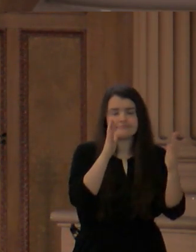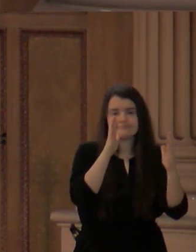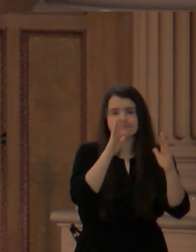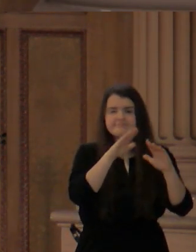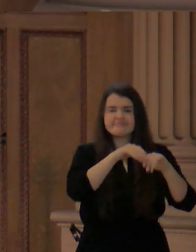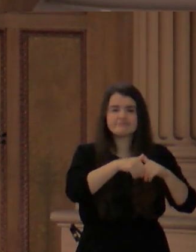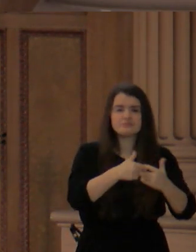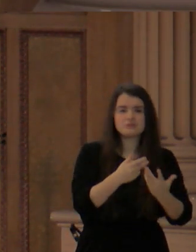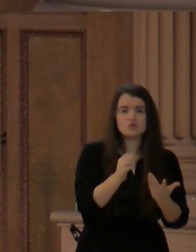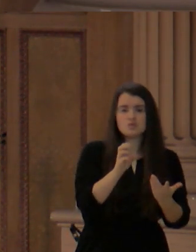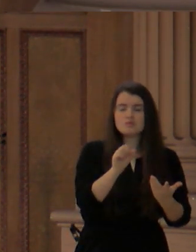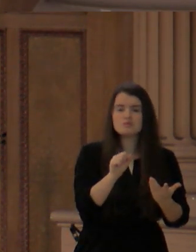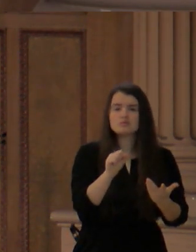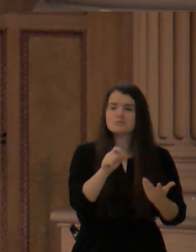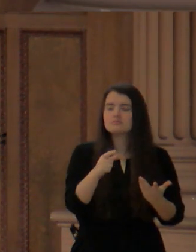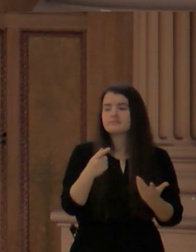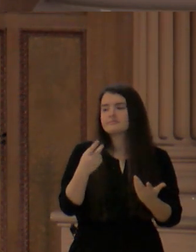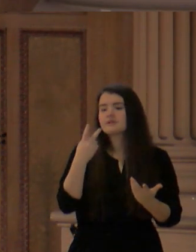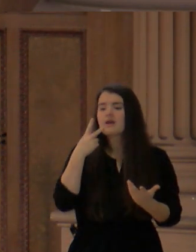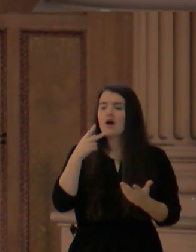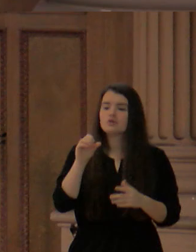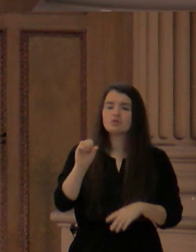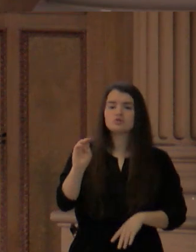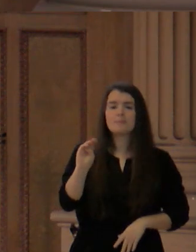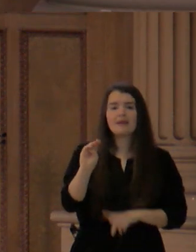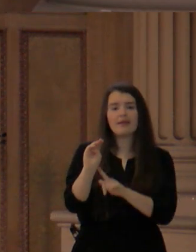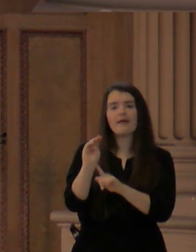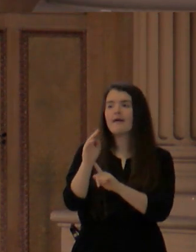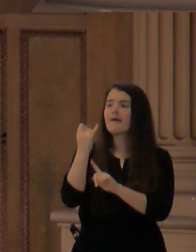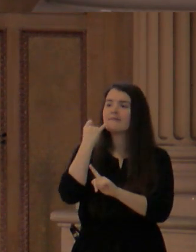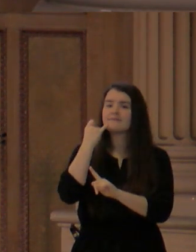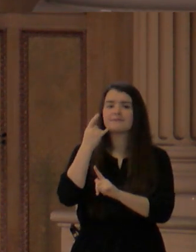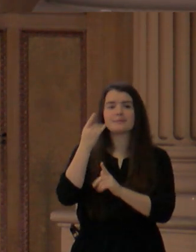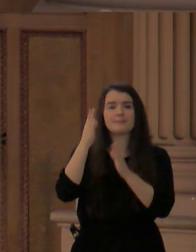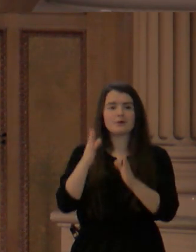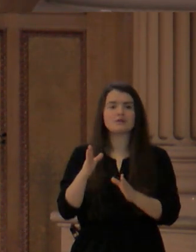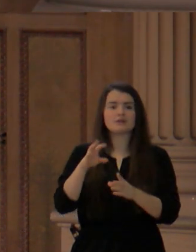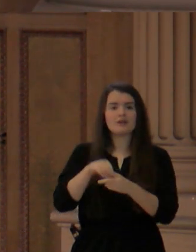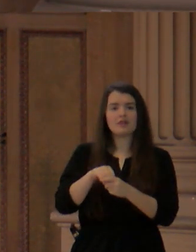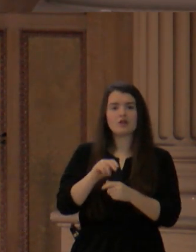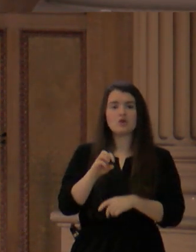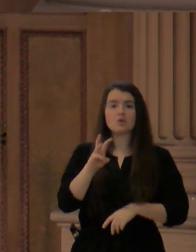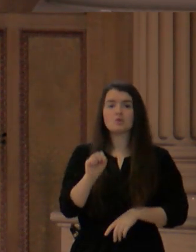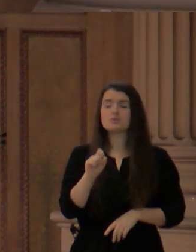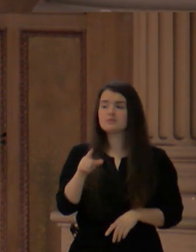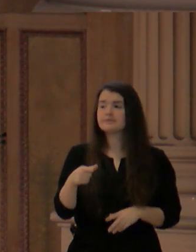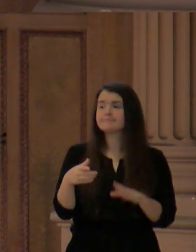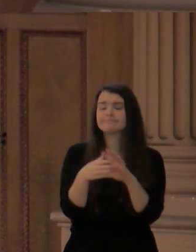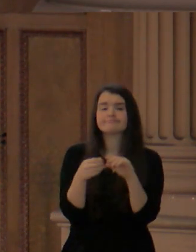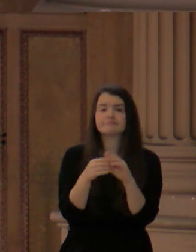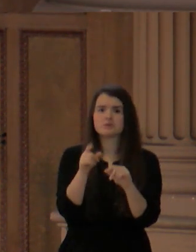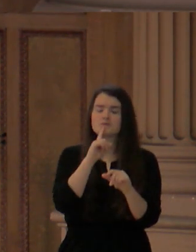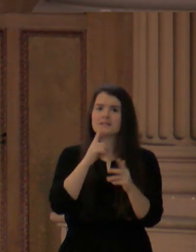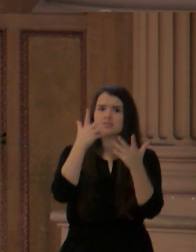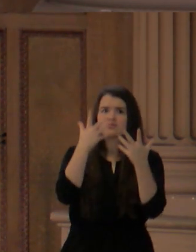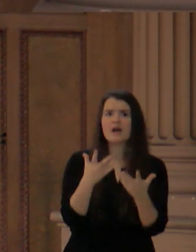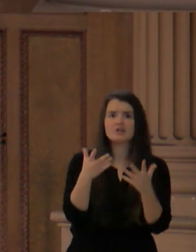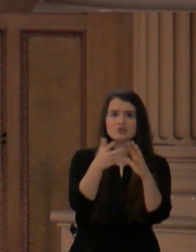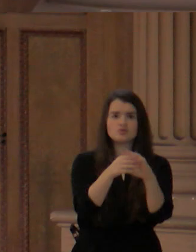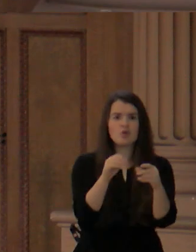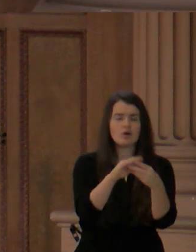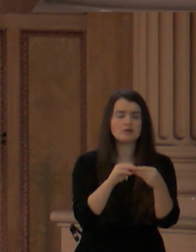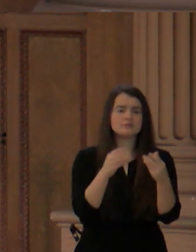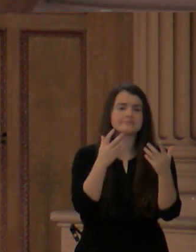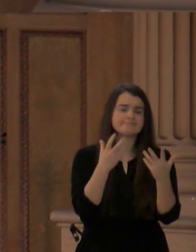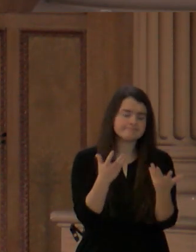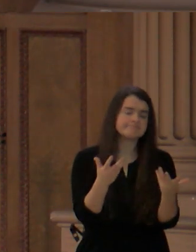on and talk about this devastating news story and then say and now this and switch to the light-hearted someone found their kitty after a